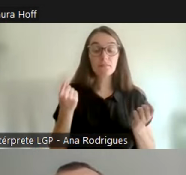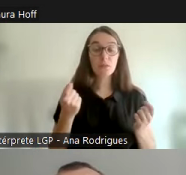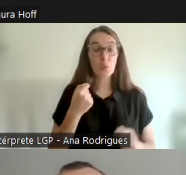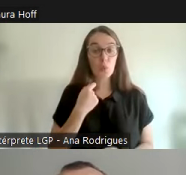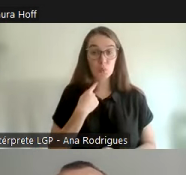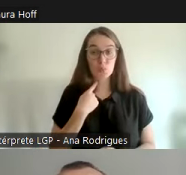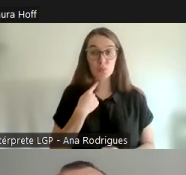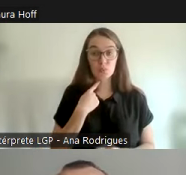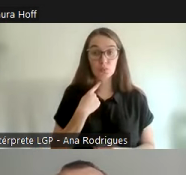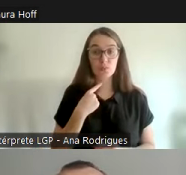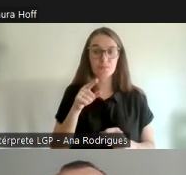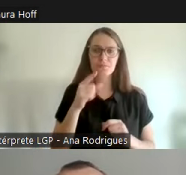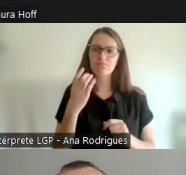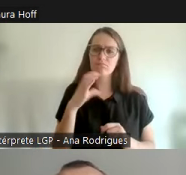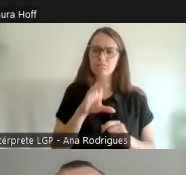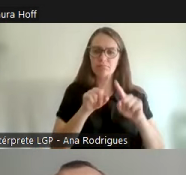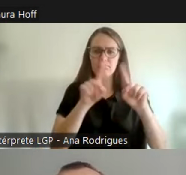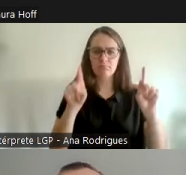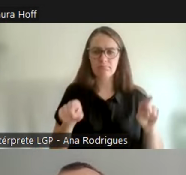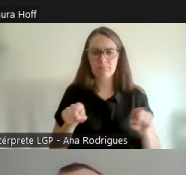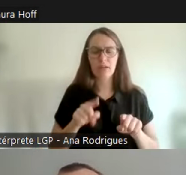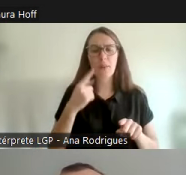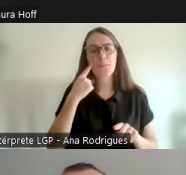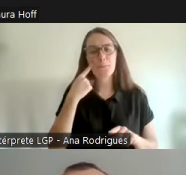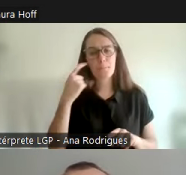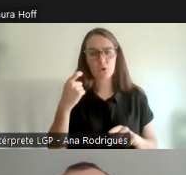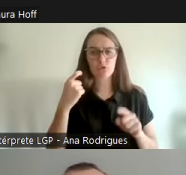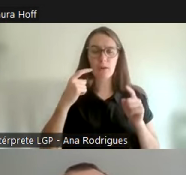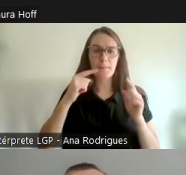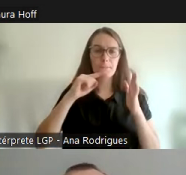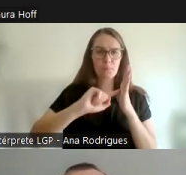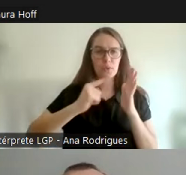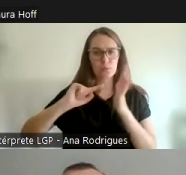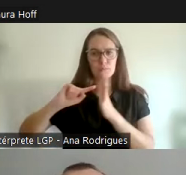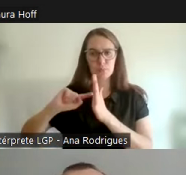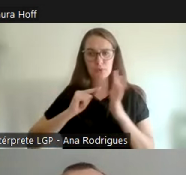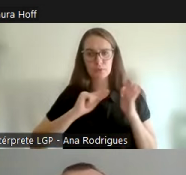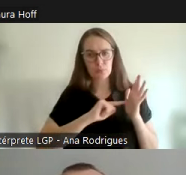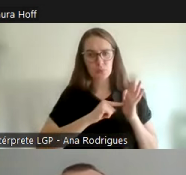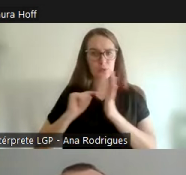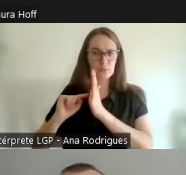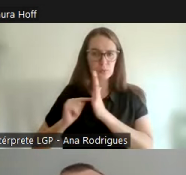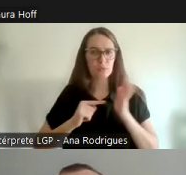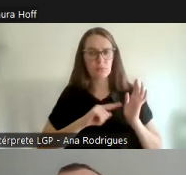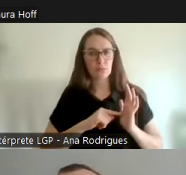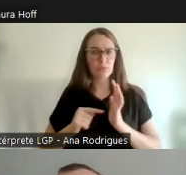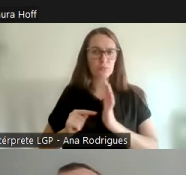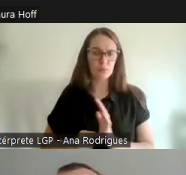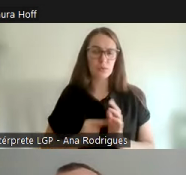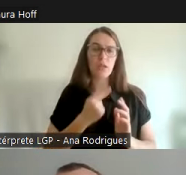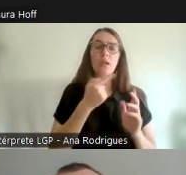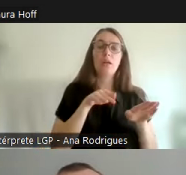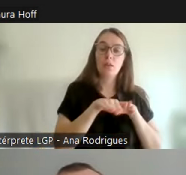this slide shows the topics of the course, the theoric